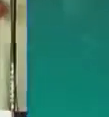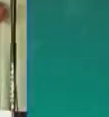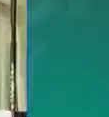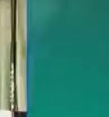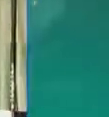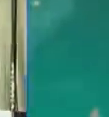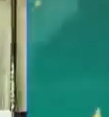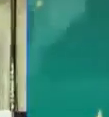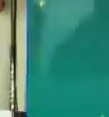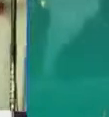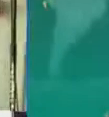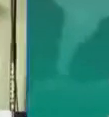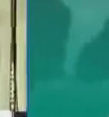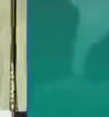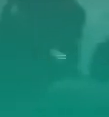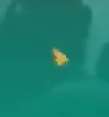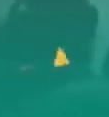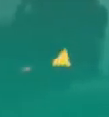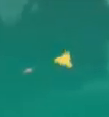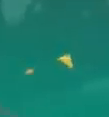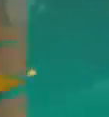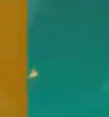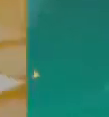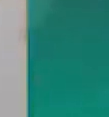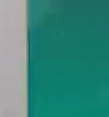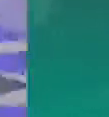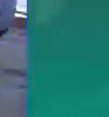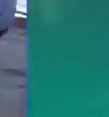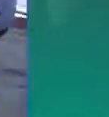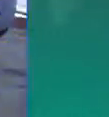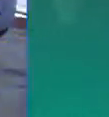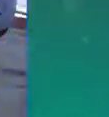Religious leaders and peace, harmony in the country.